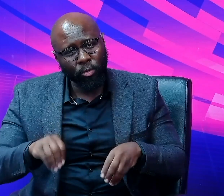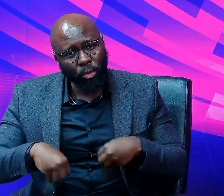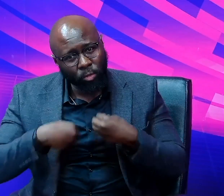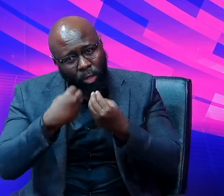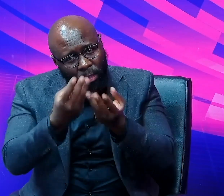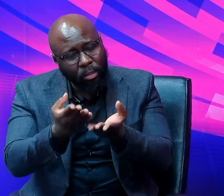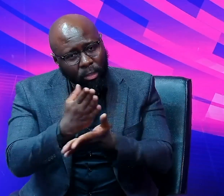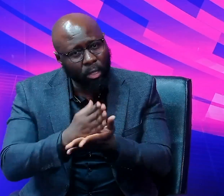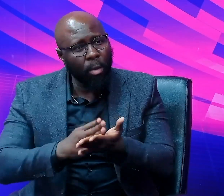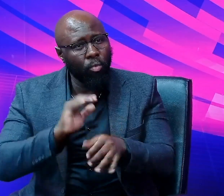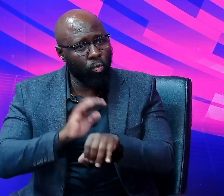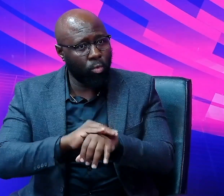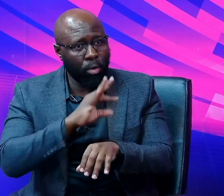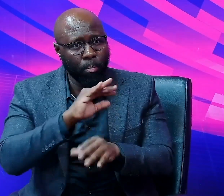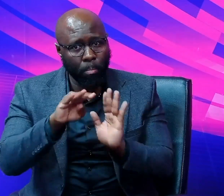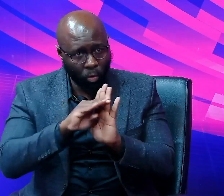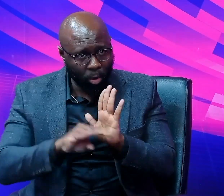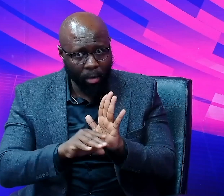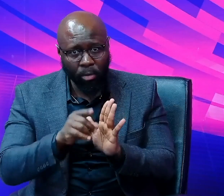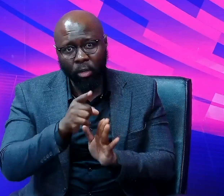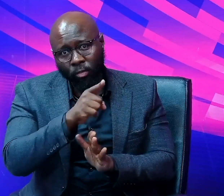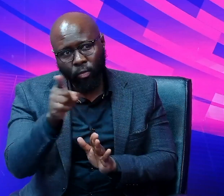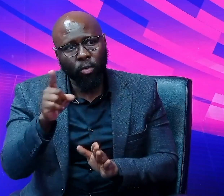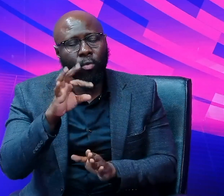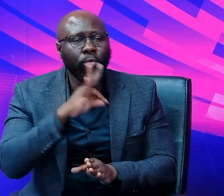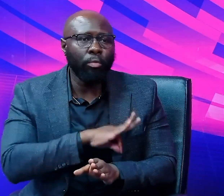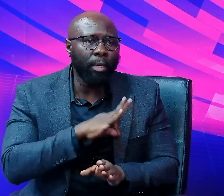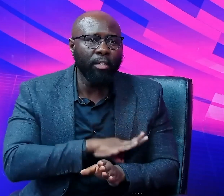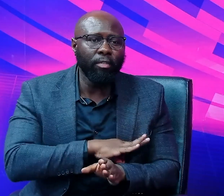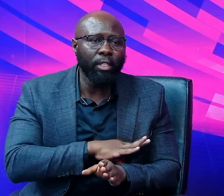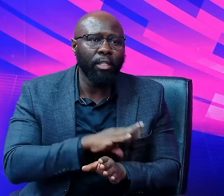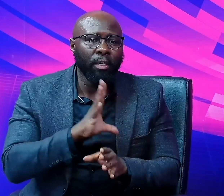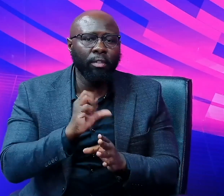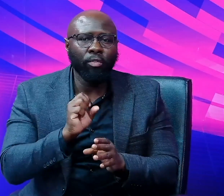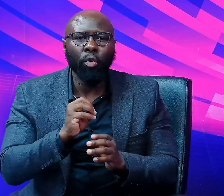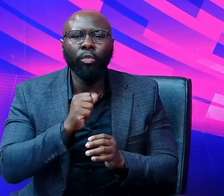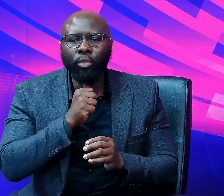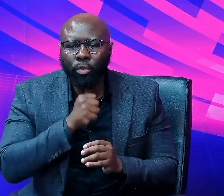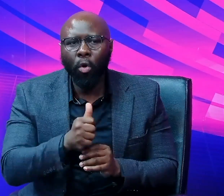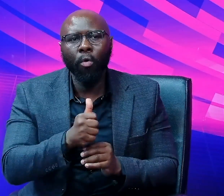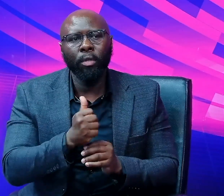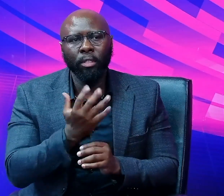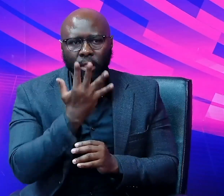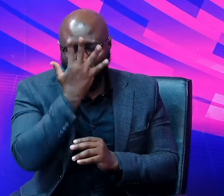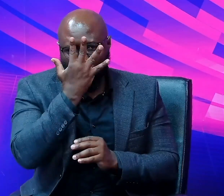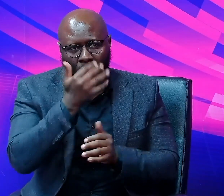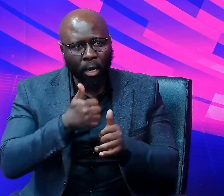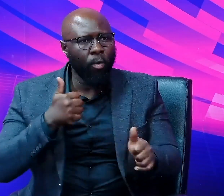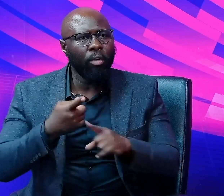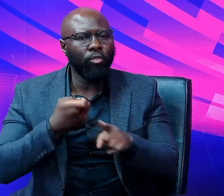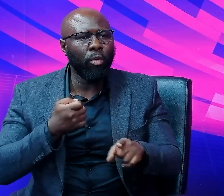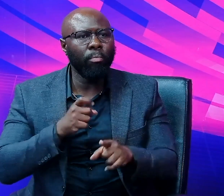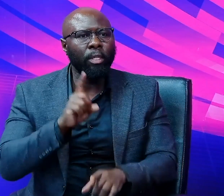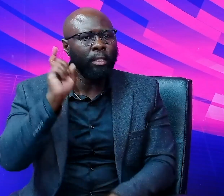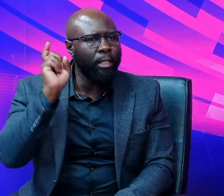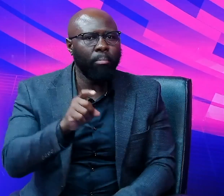And the government has tried to implement some good programs for your benefit. So